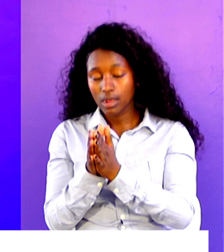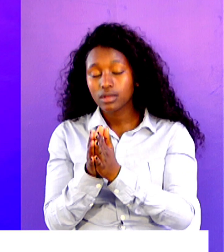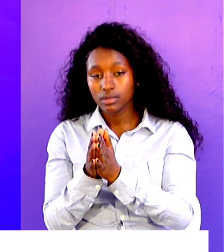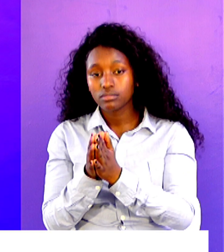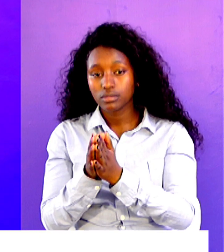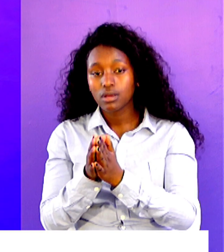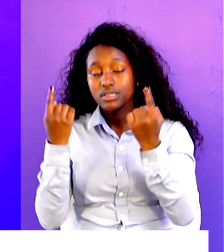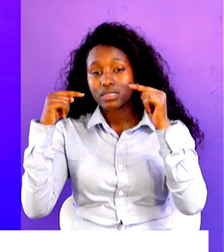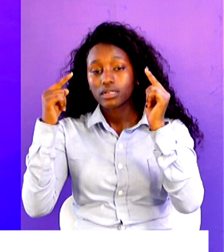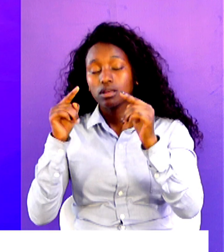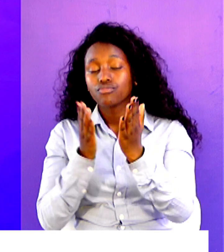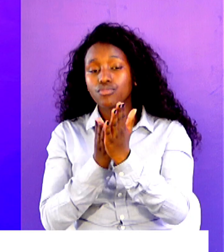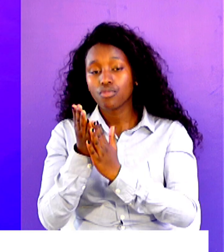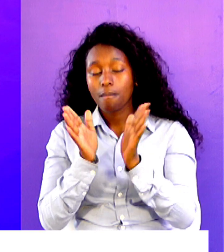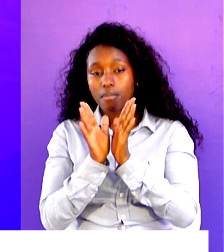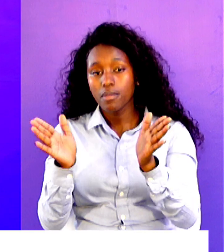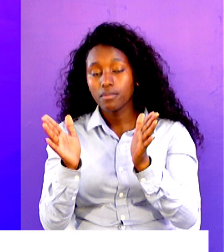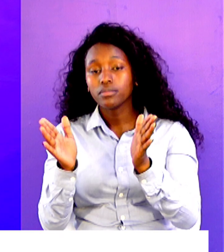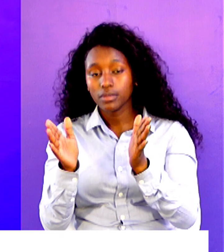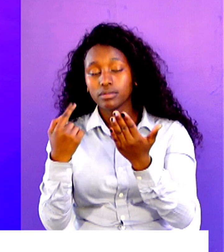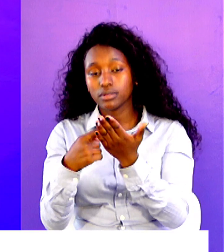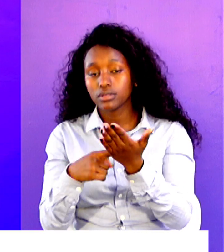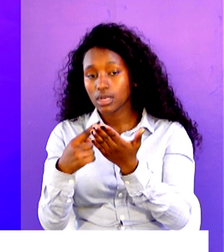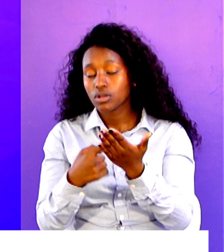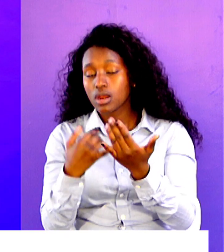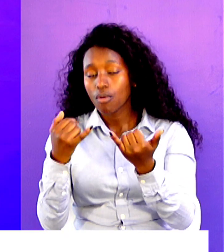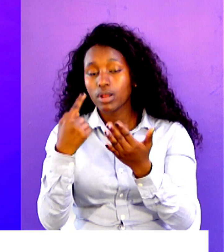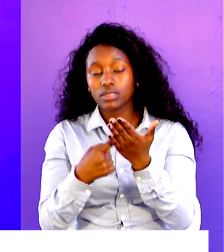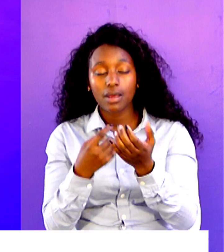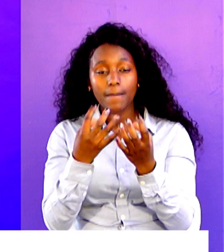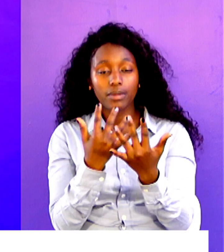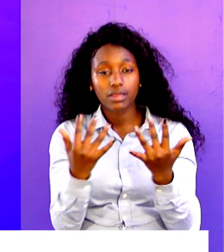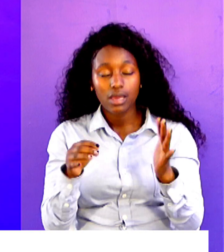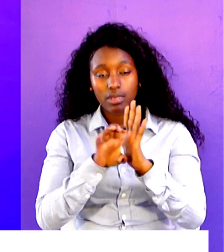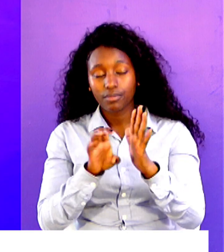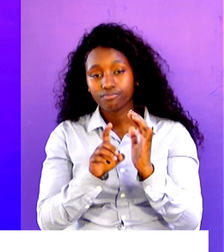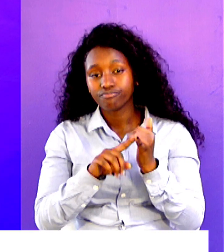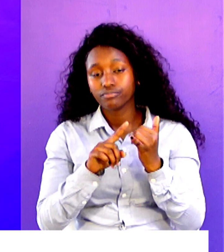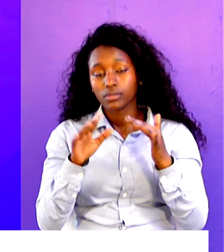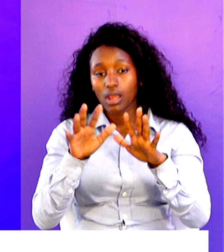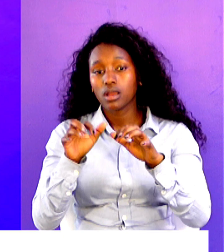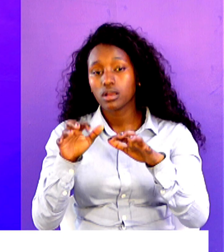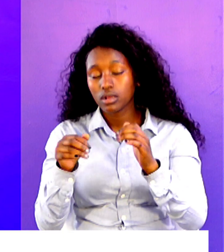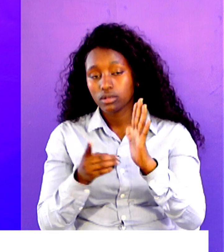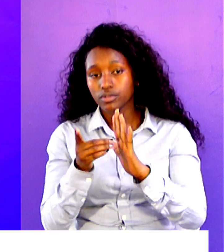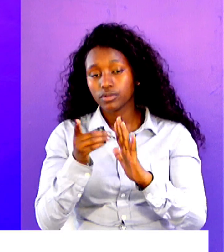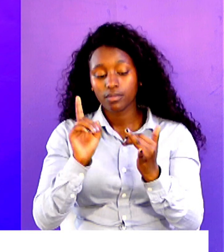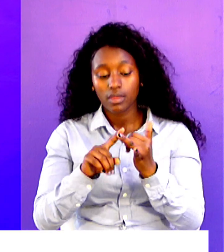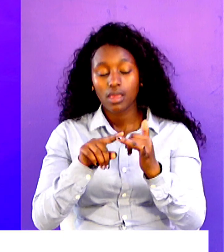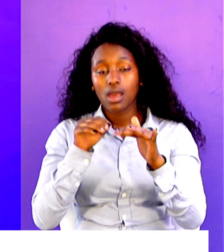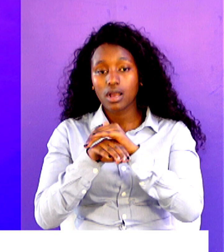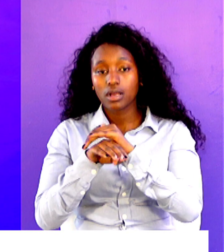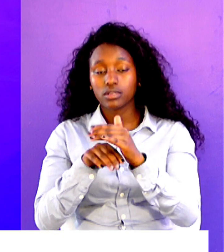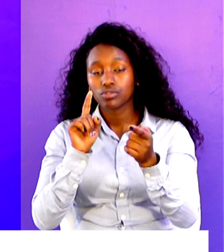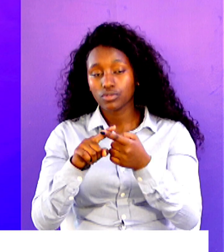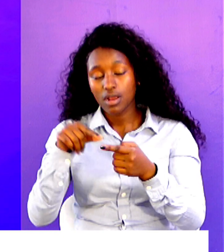the engagement addressed a wide range of issues, including agricultural development, access to government-backed